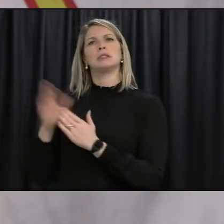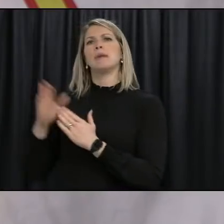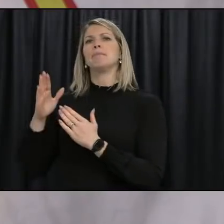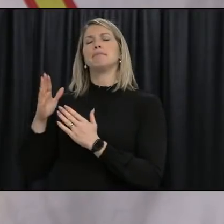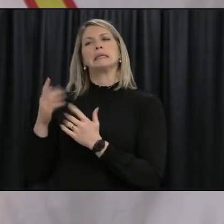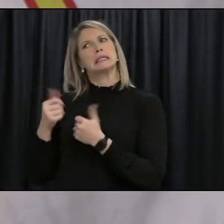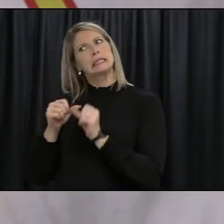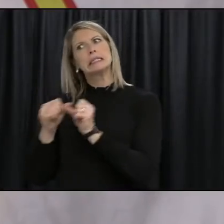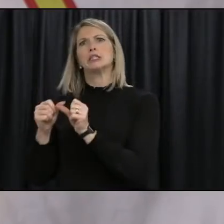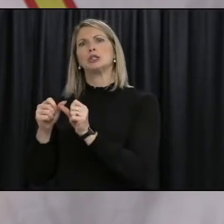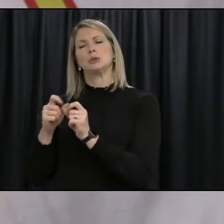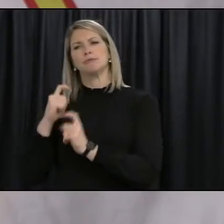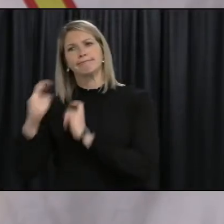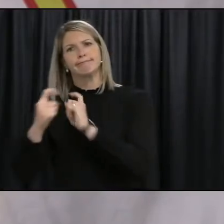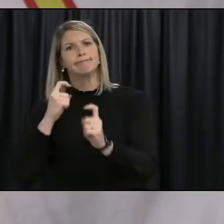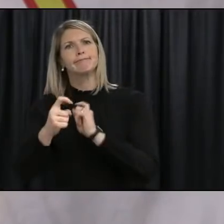actions